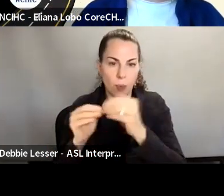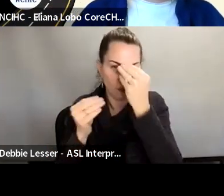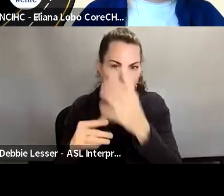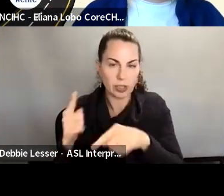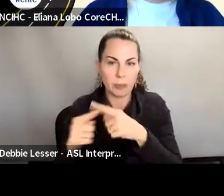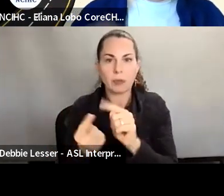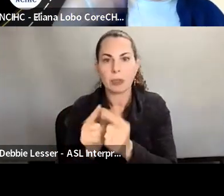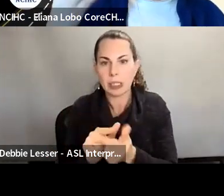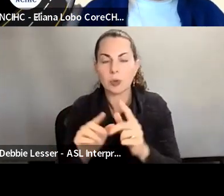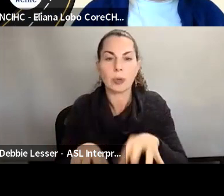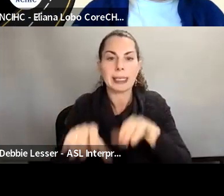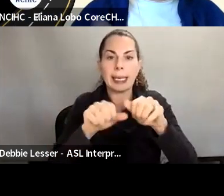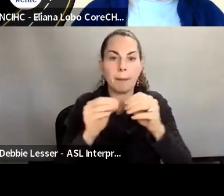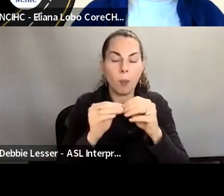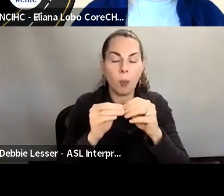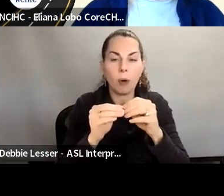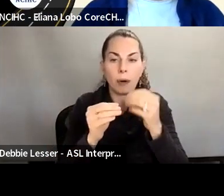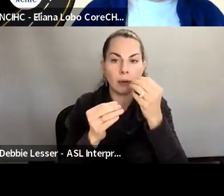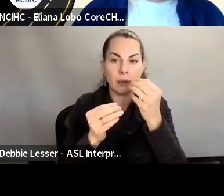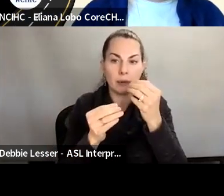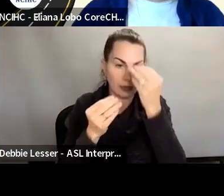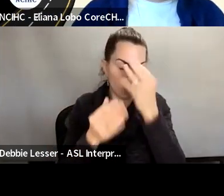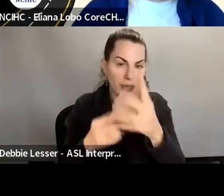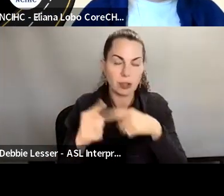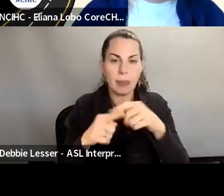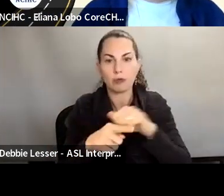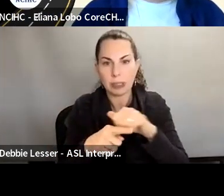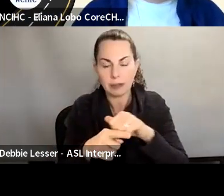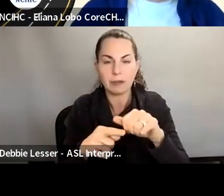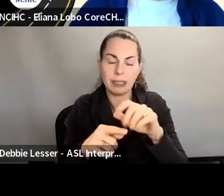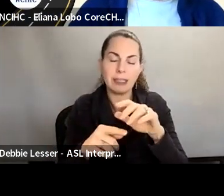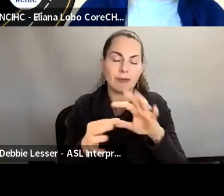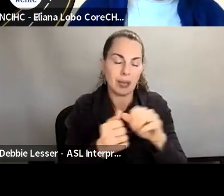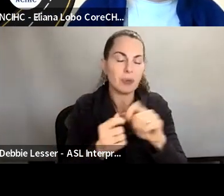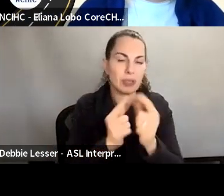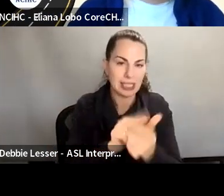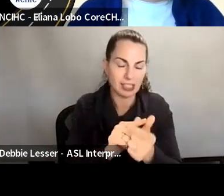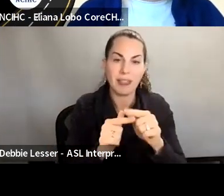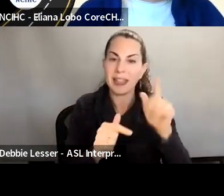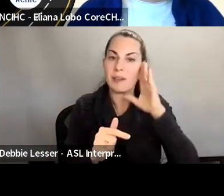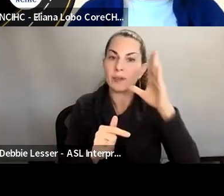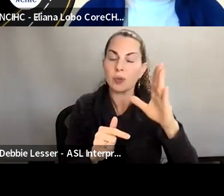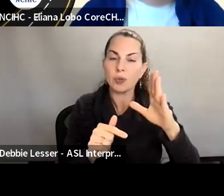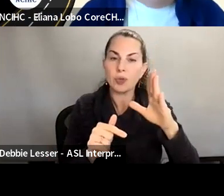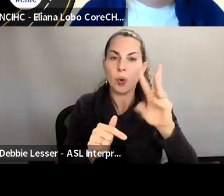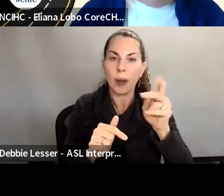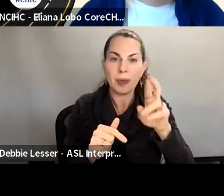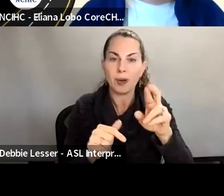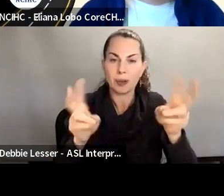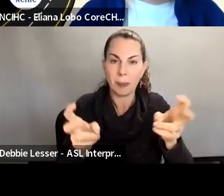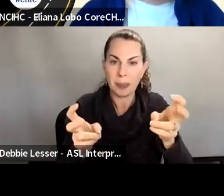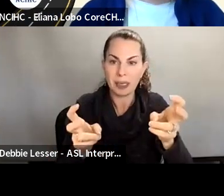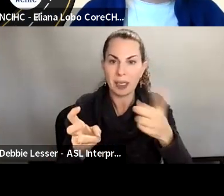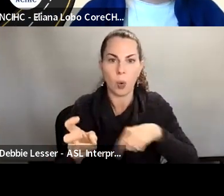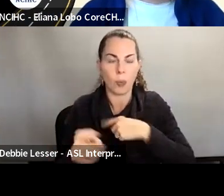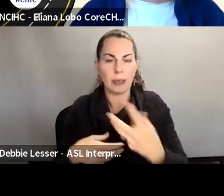in translation. That's also been suggested as a future webinar topic. We take all of this to heart.